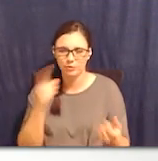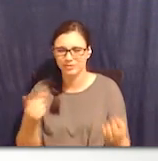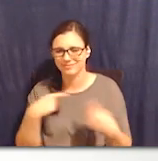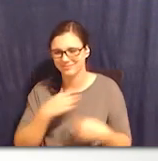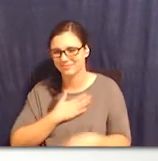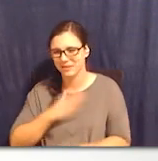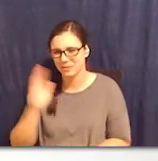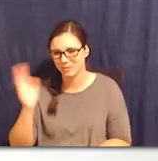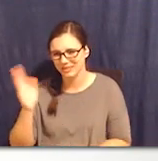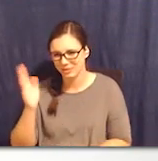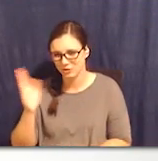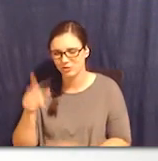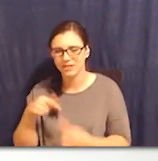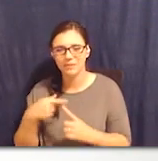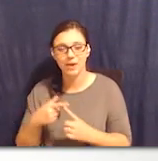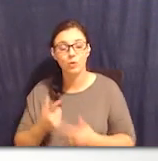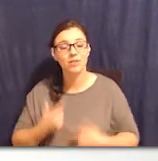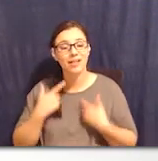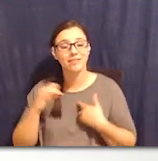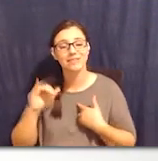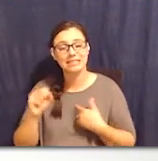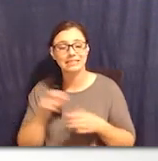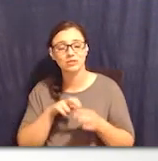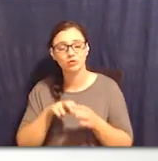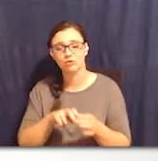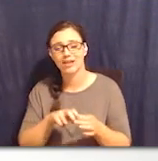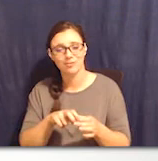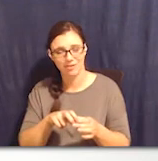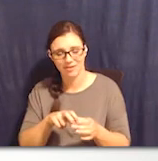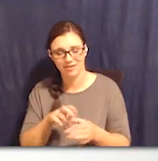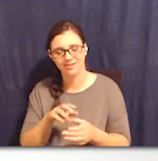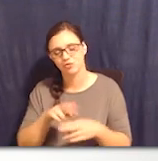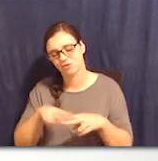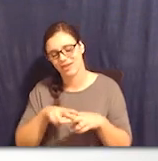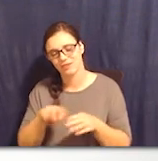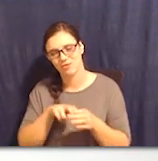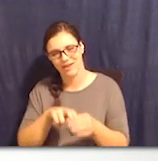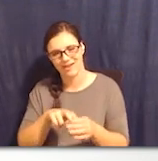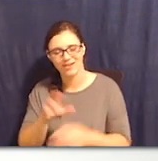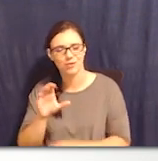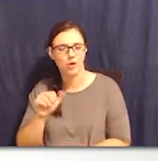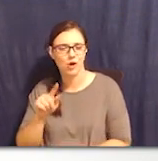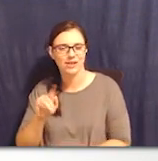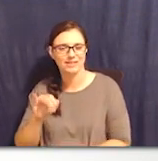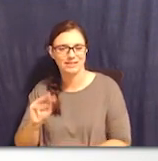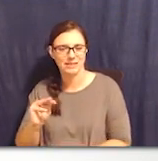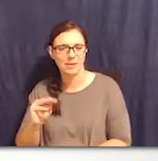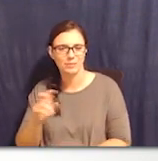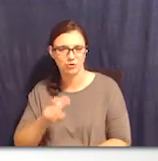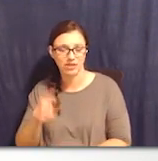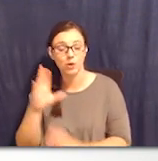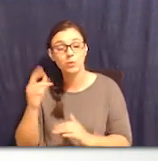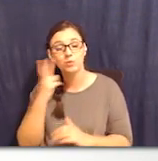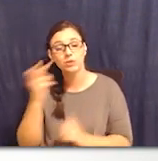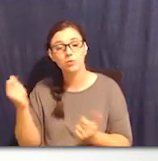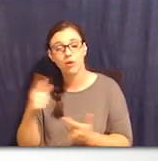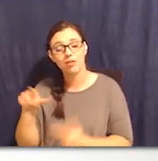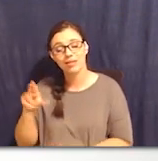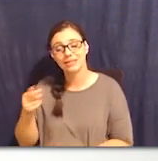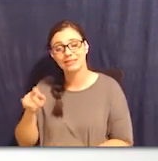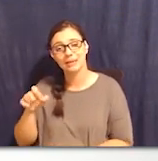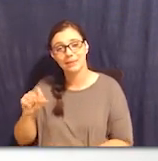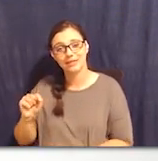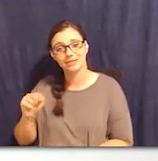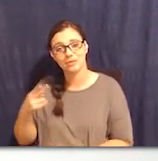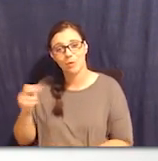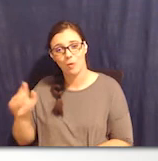And now I'd like to thank you all for attending my presentation of Life is a Train Ride, an Autism Journey. And I hope to